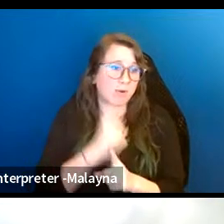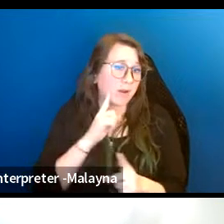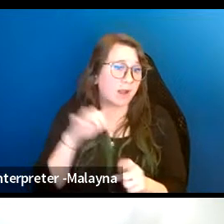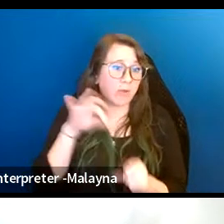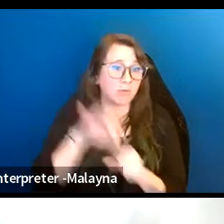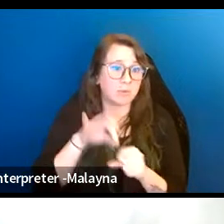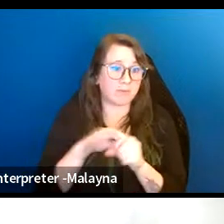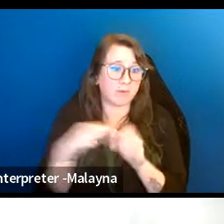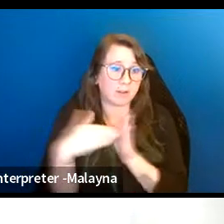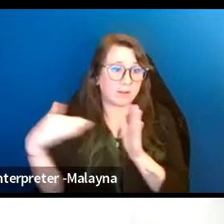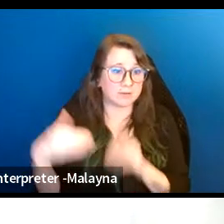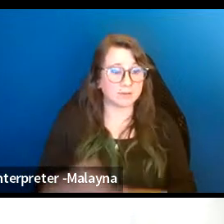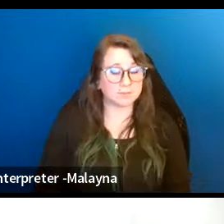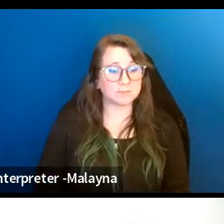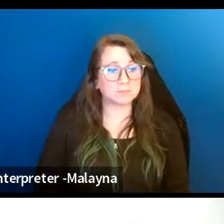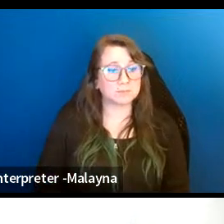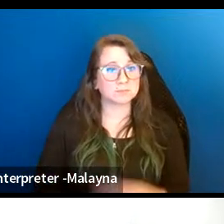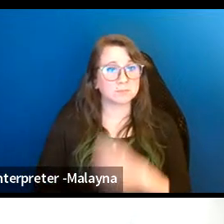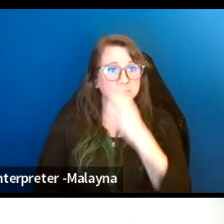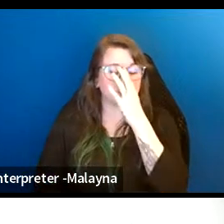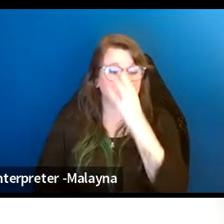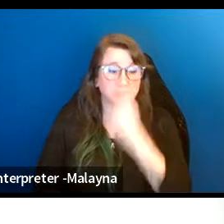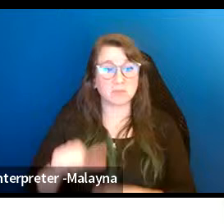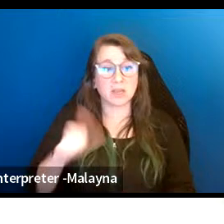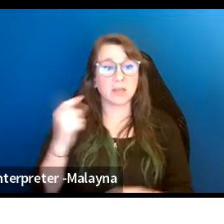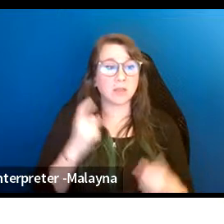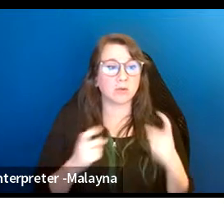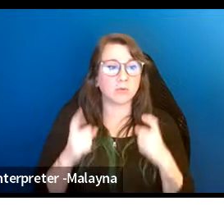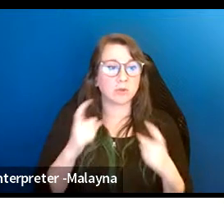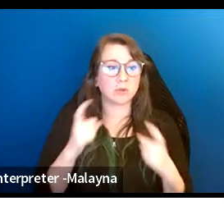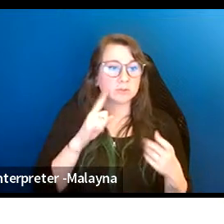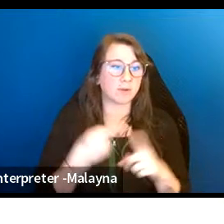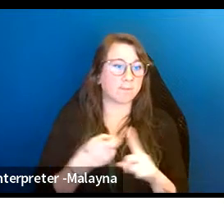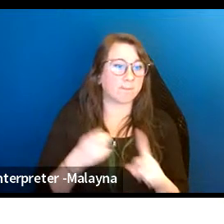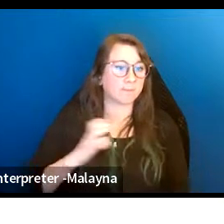it. Any other questions from the commission?